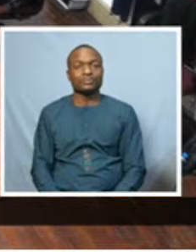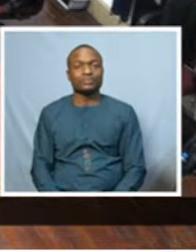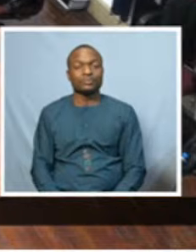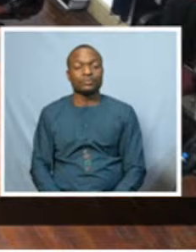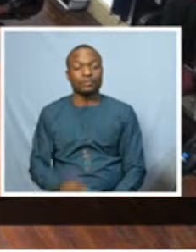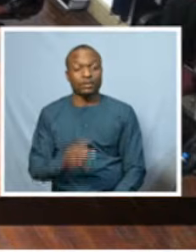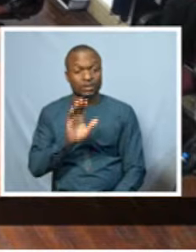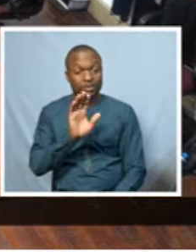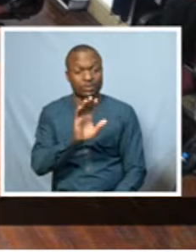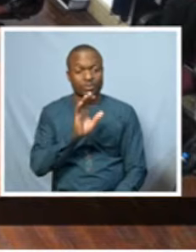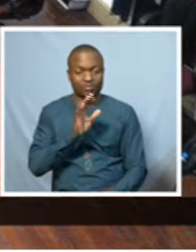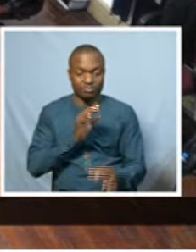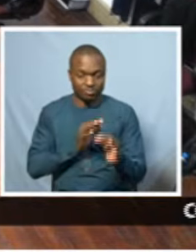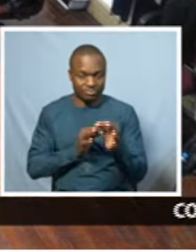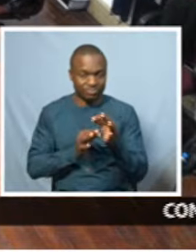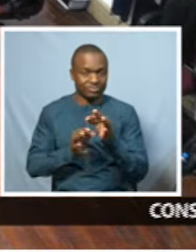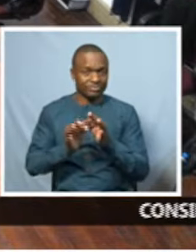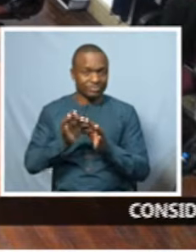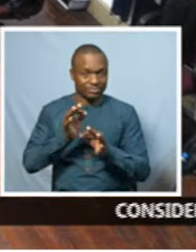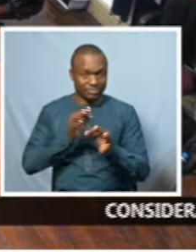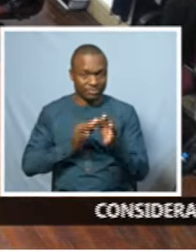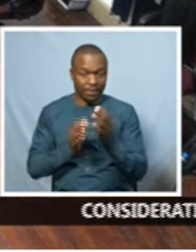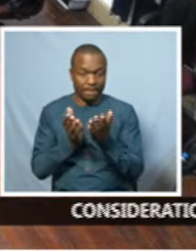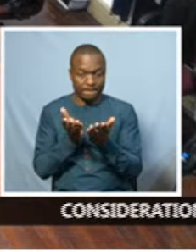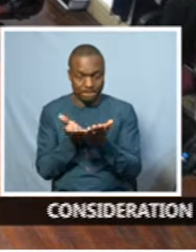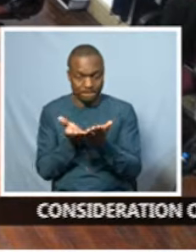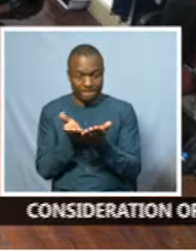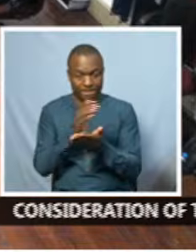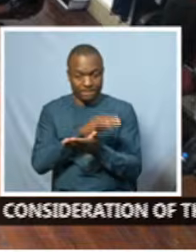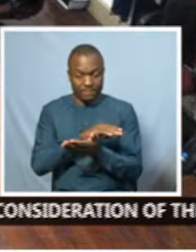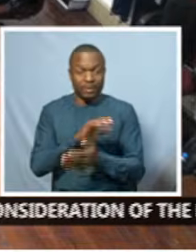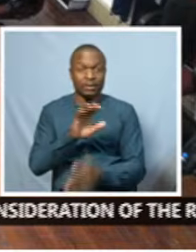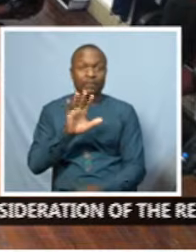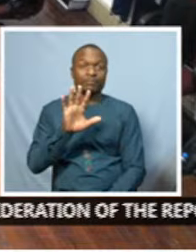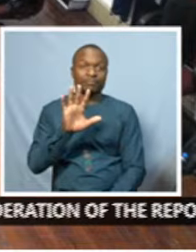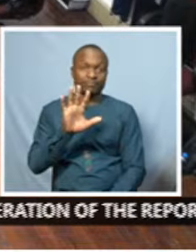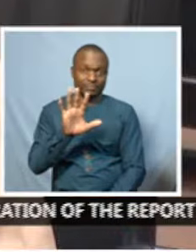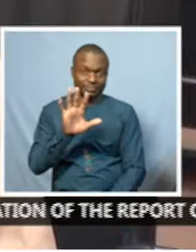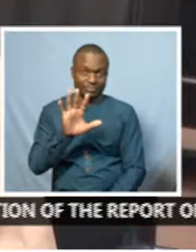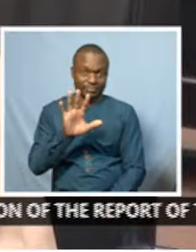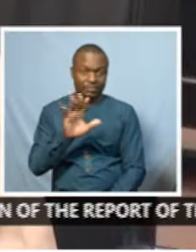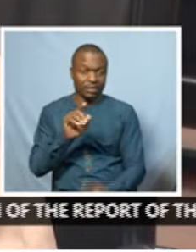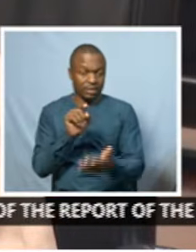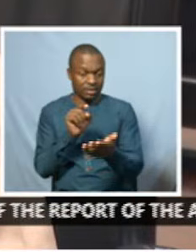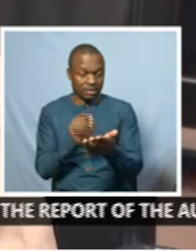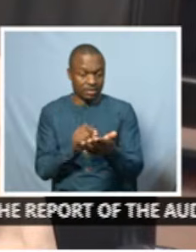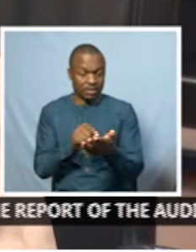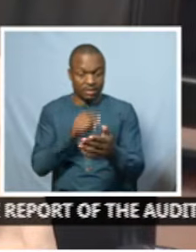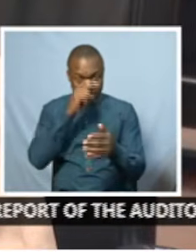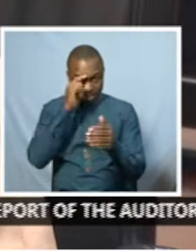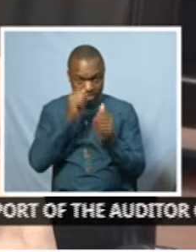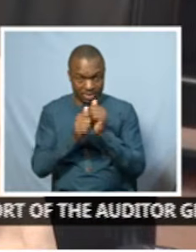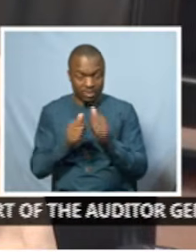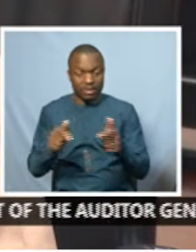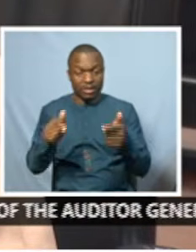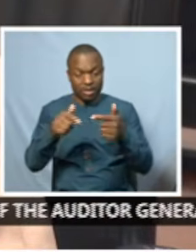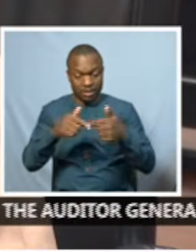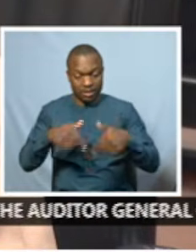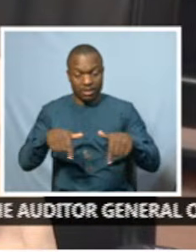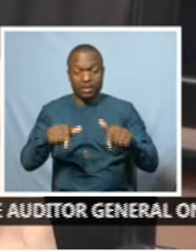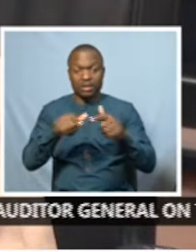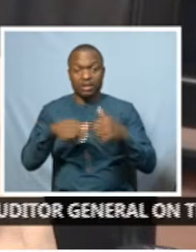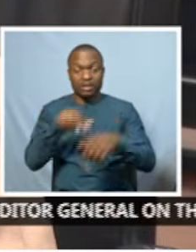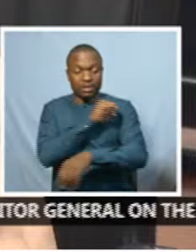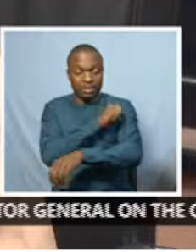Your explanation on page 5 is that this was due to local authority receiving 8